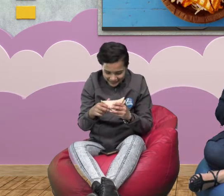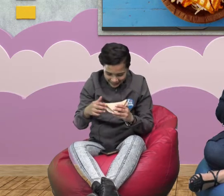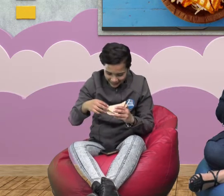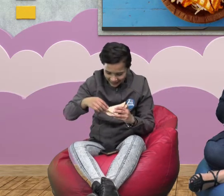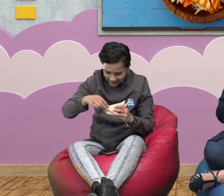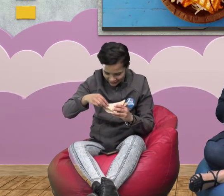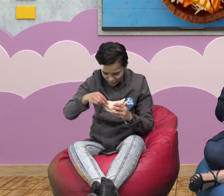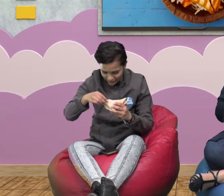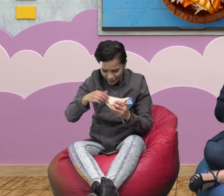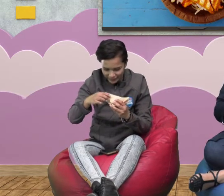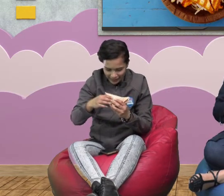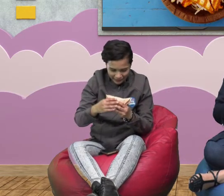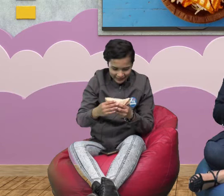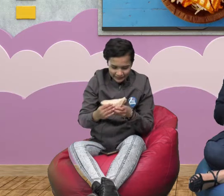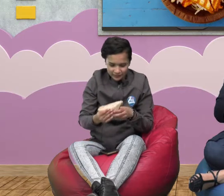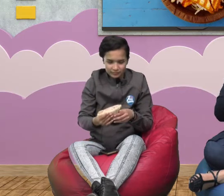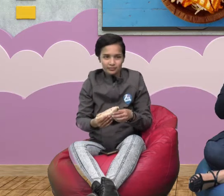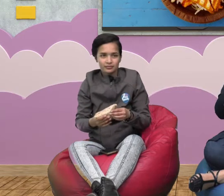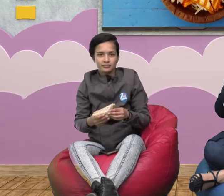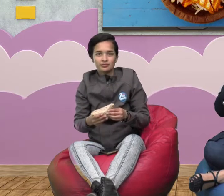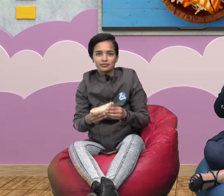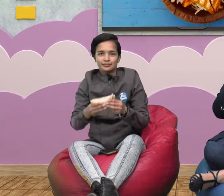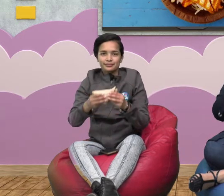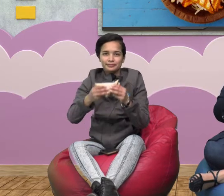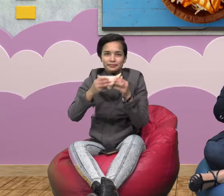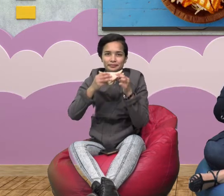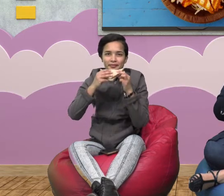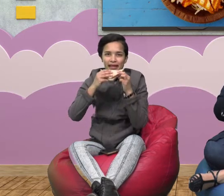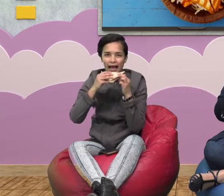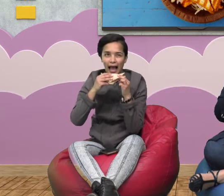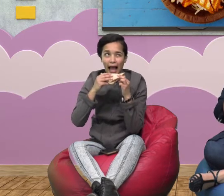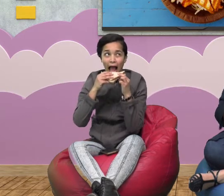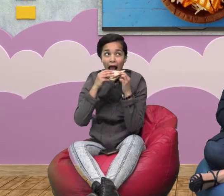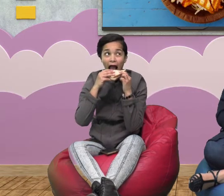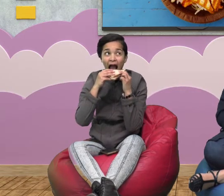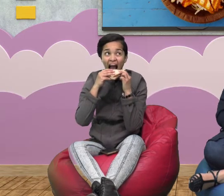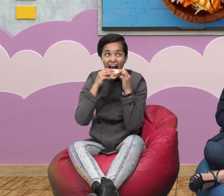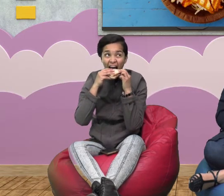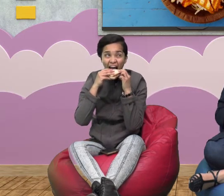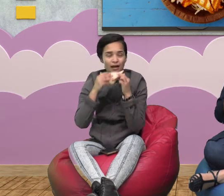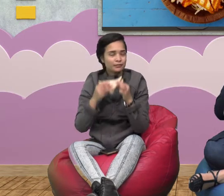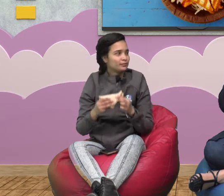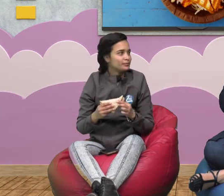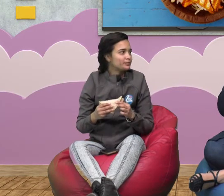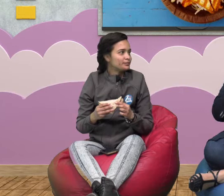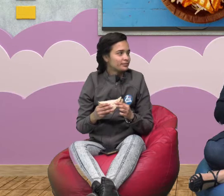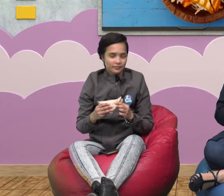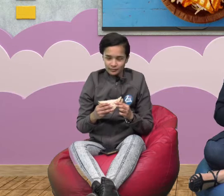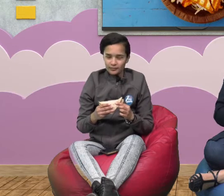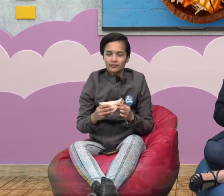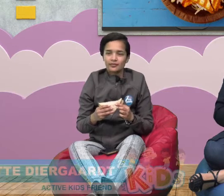many teas. Yeah. Yummy, yummy. So this is a ham and cheese Bakpro sandwich with brown bread. I like brown bread and I like cheese.